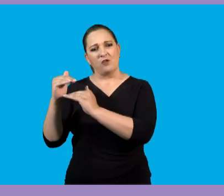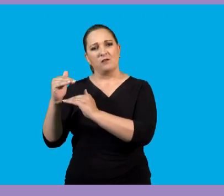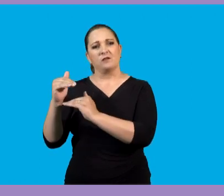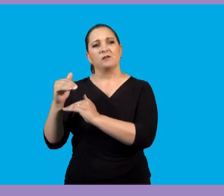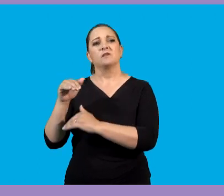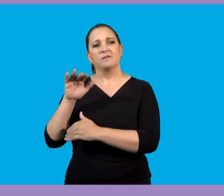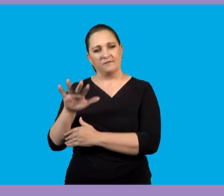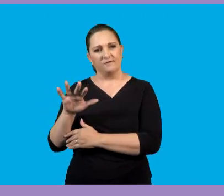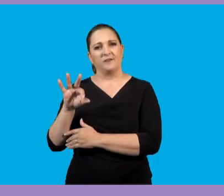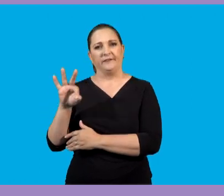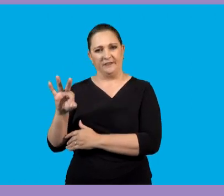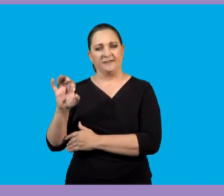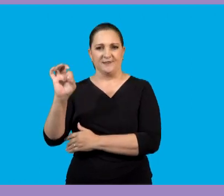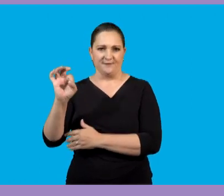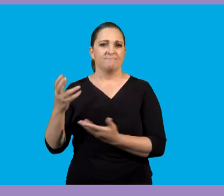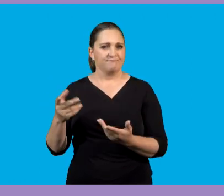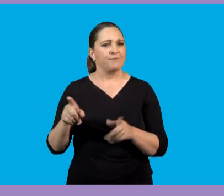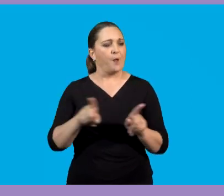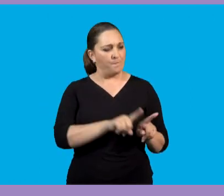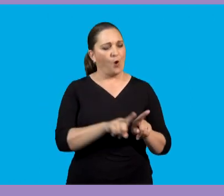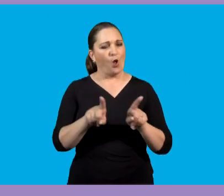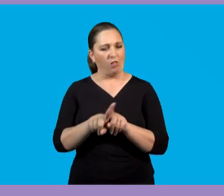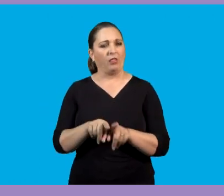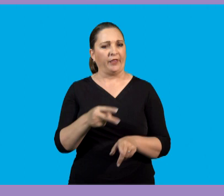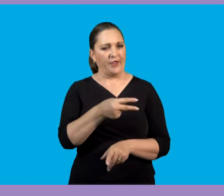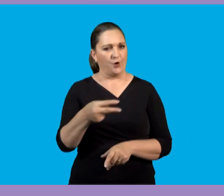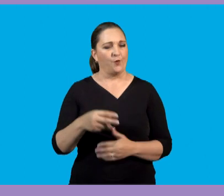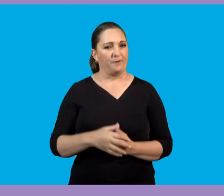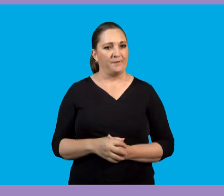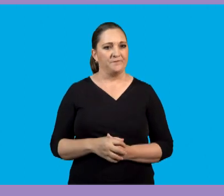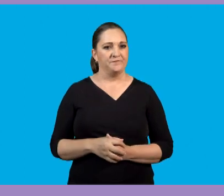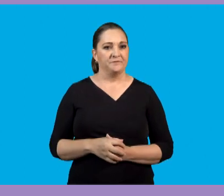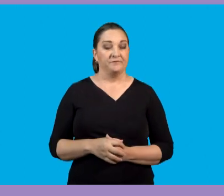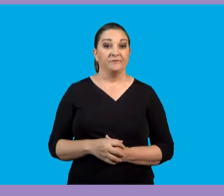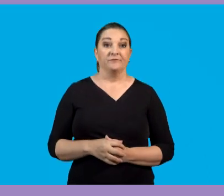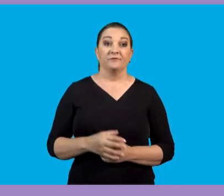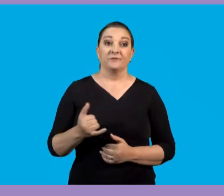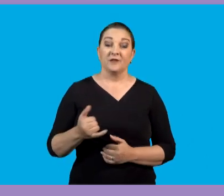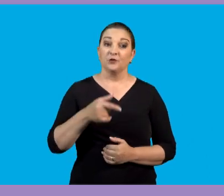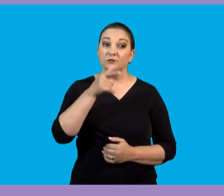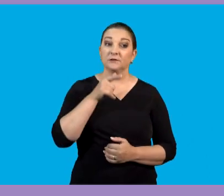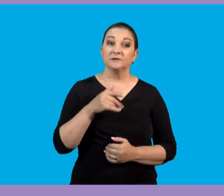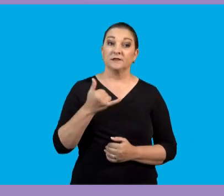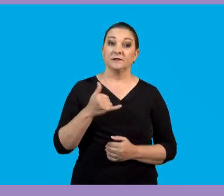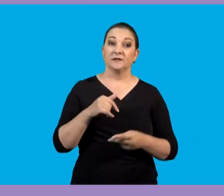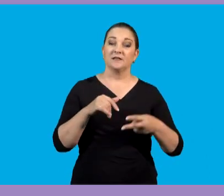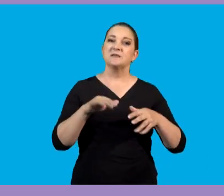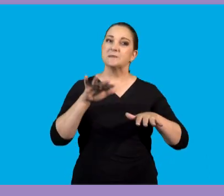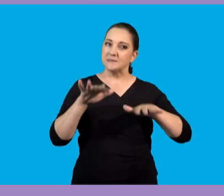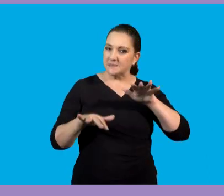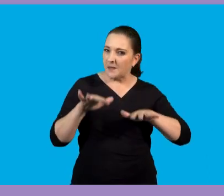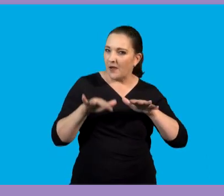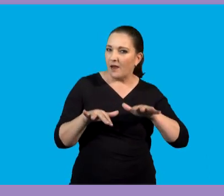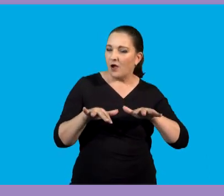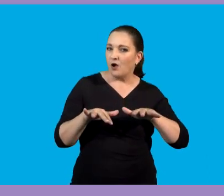triangle. They are both equals to 53 degrees. Now notice how we said that for these two triangles to